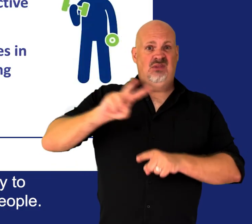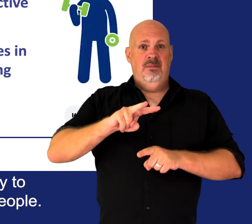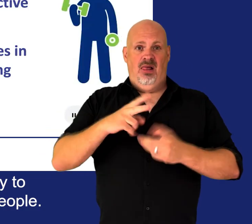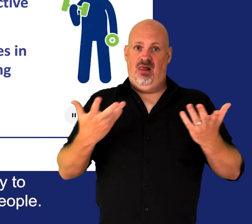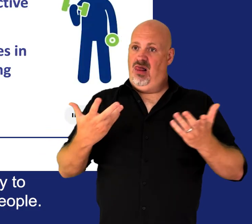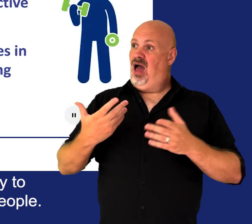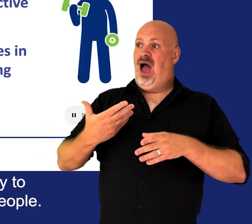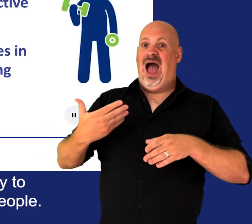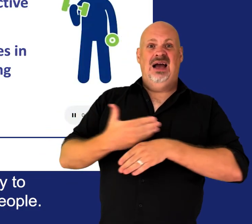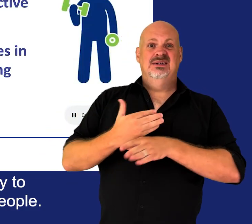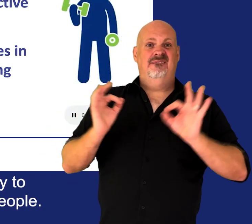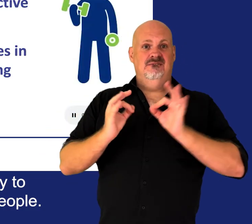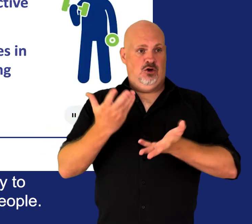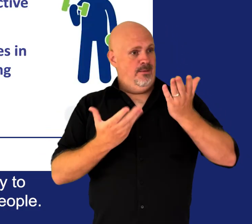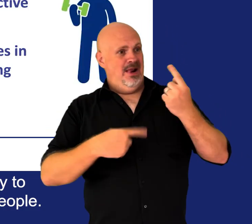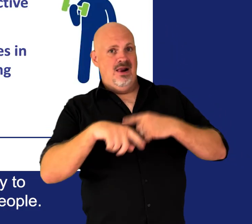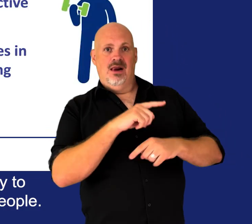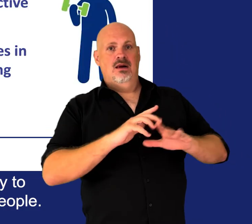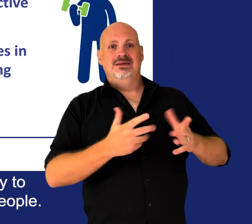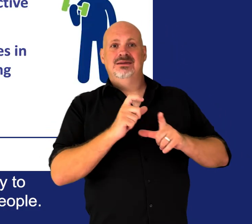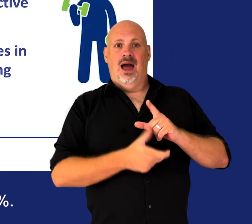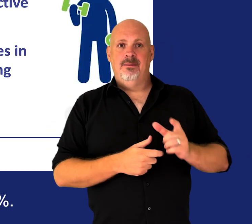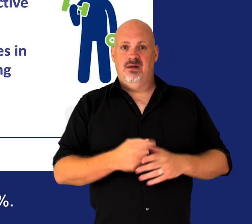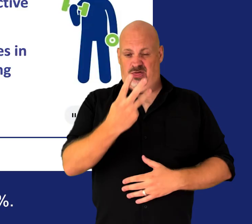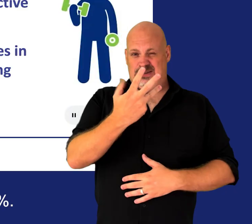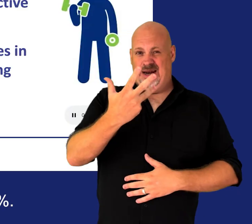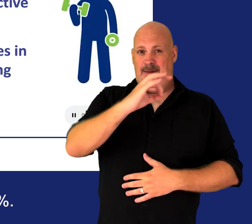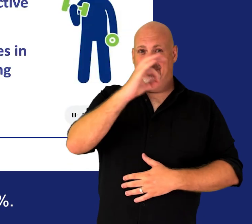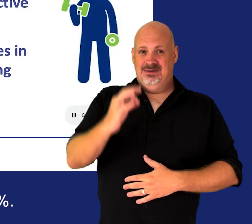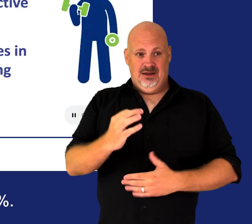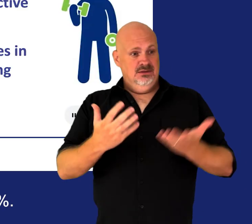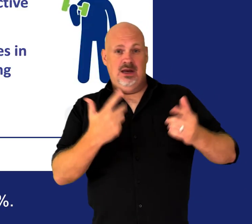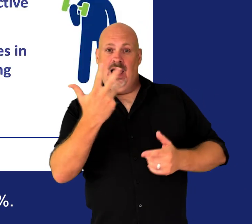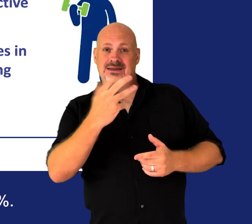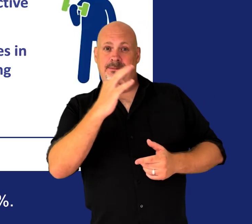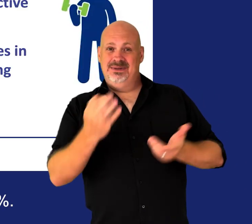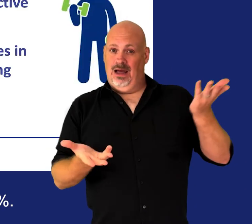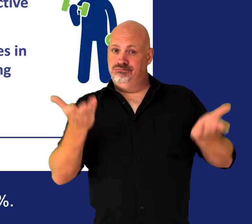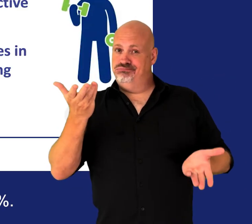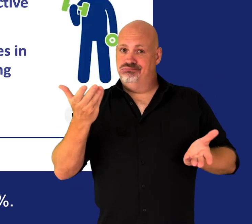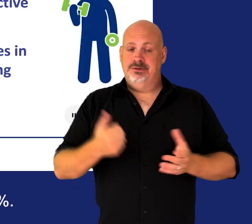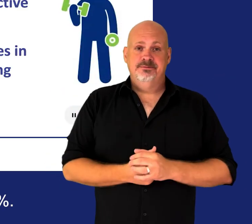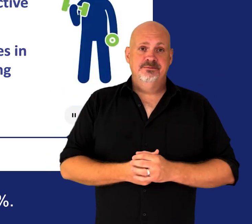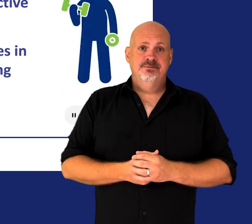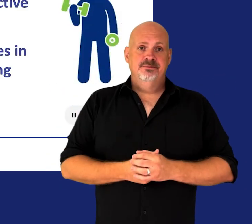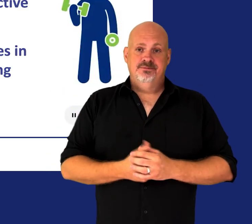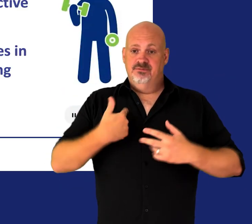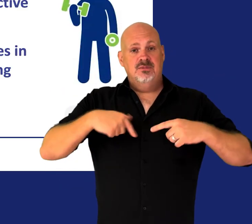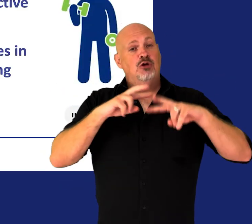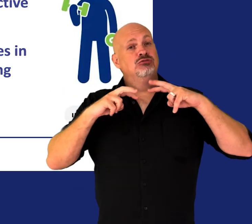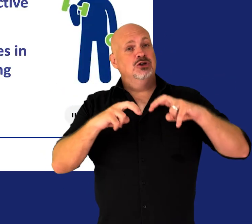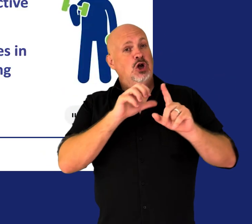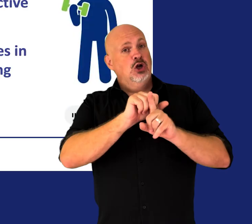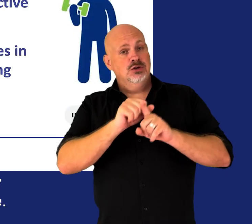twice as likely to be inactive compared to non-disabled people. That's around 39% compared to 19%.